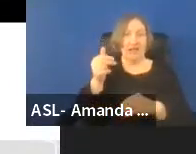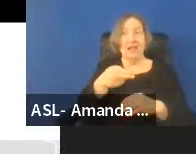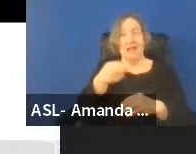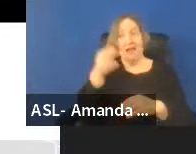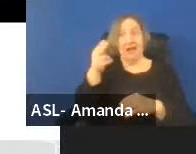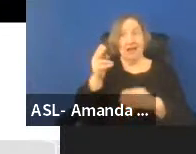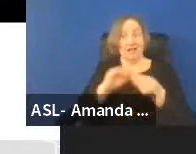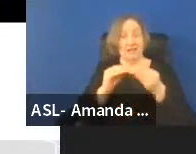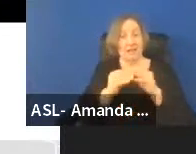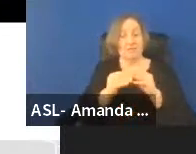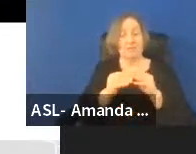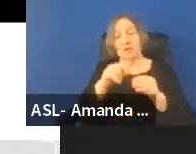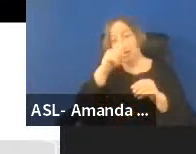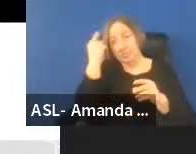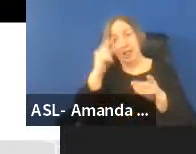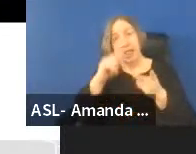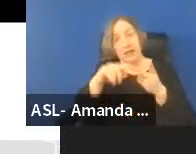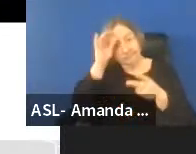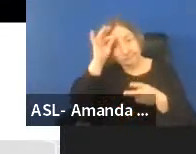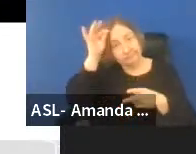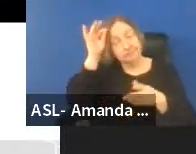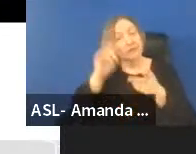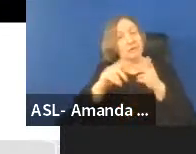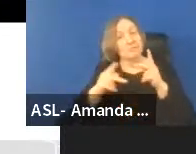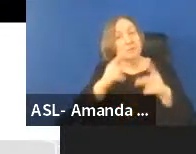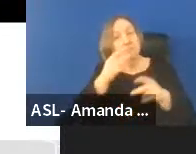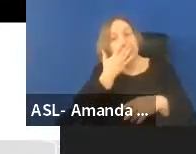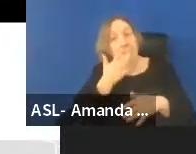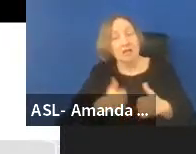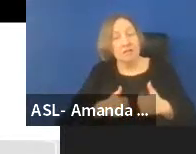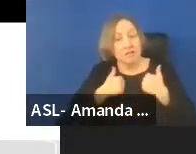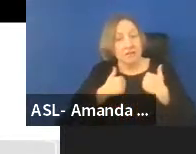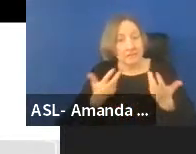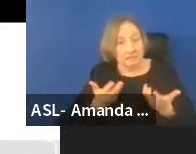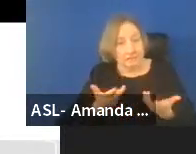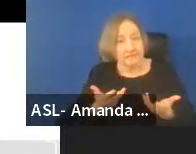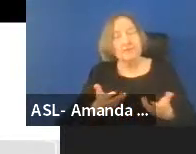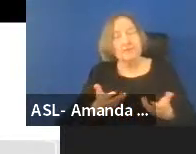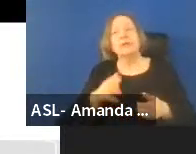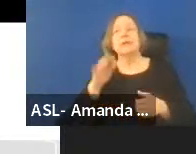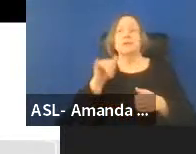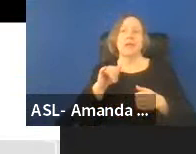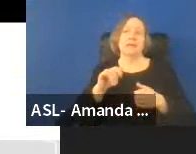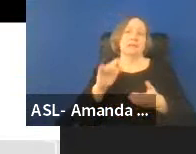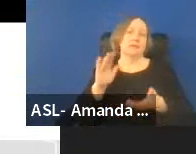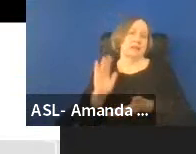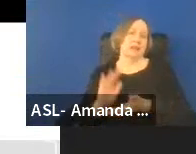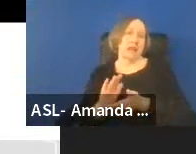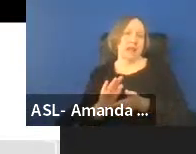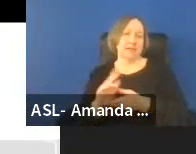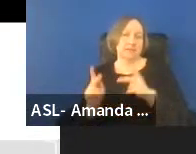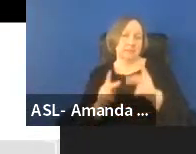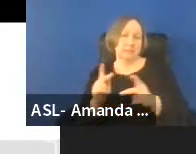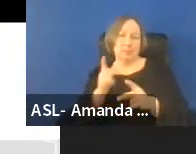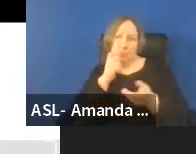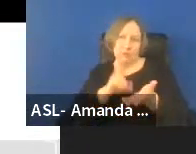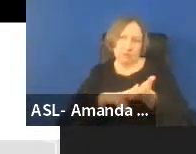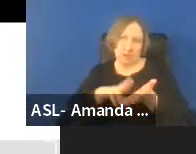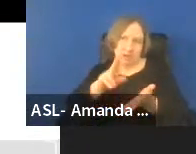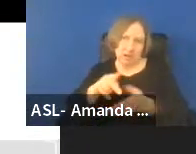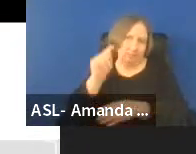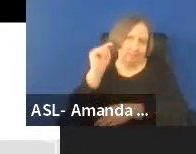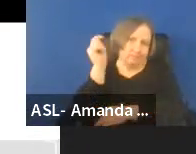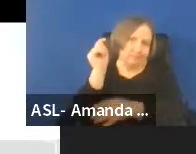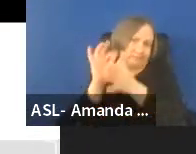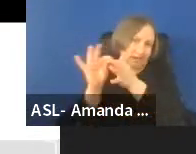Black, Indigenous, and people of color lived were the areas that had lower numbers of people signing up to